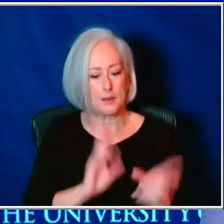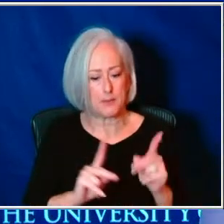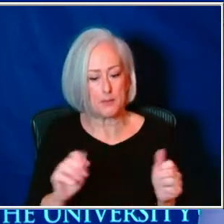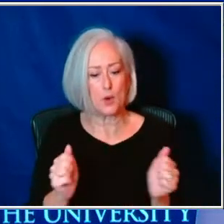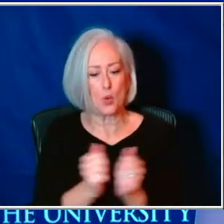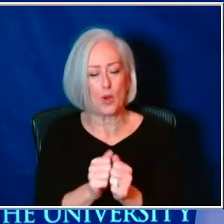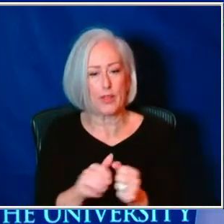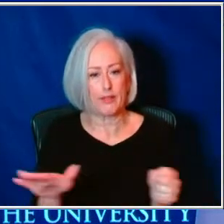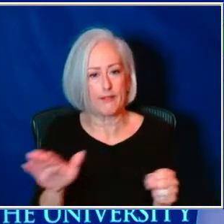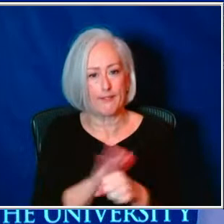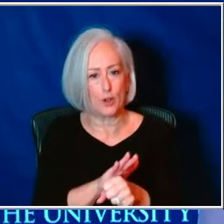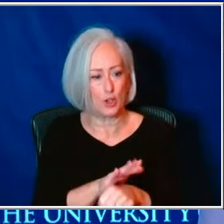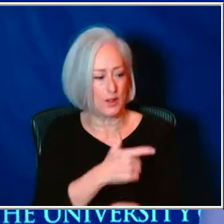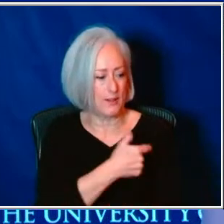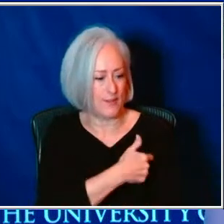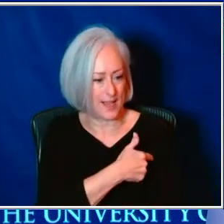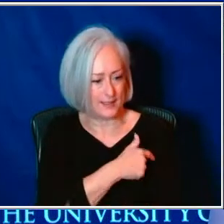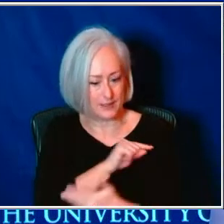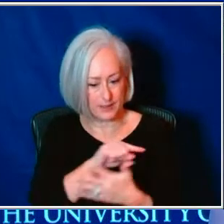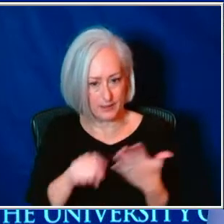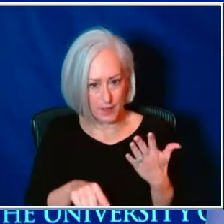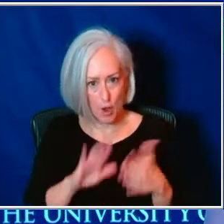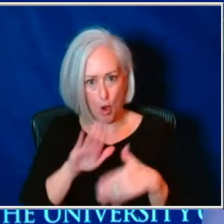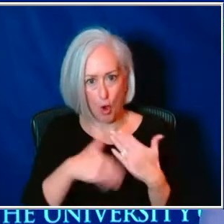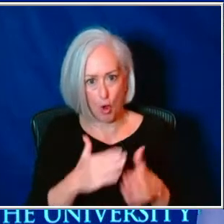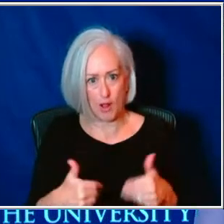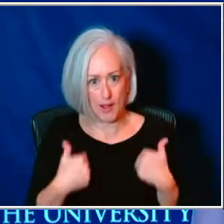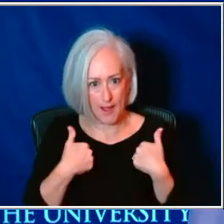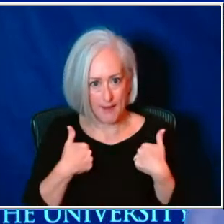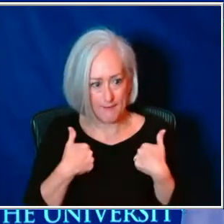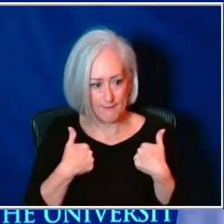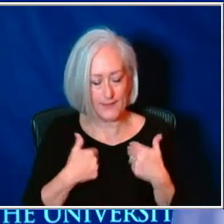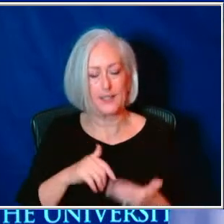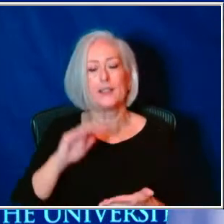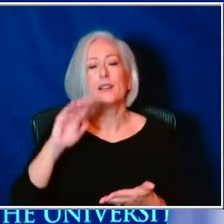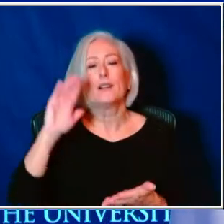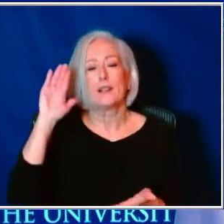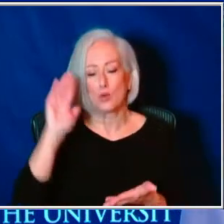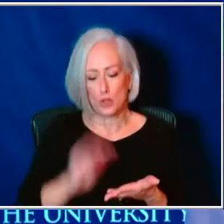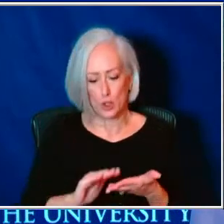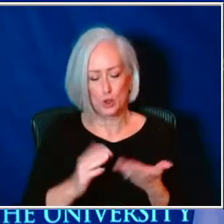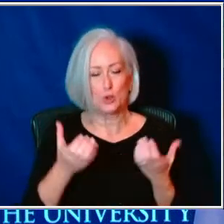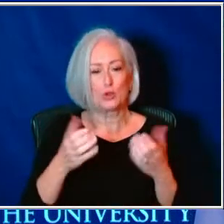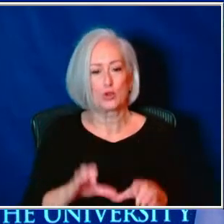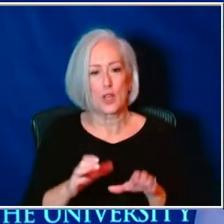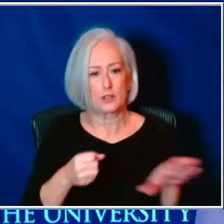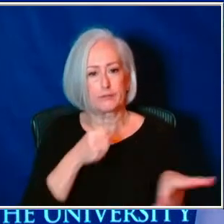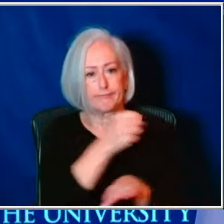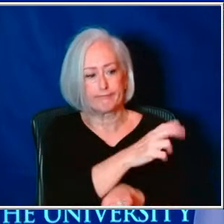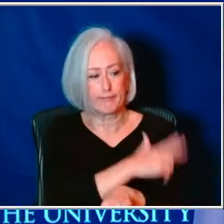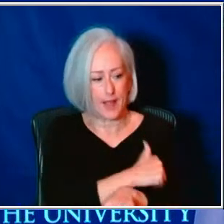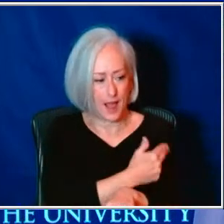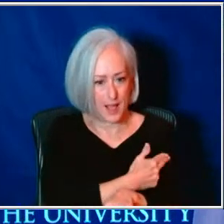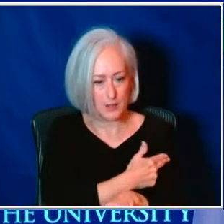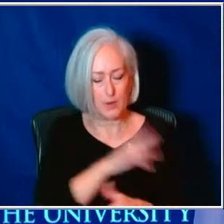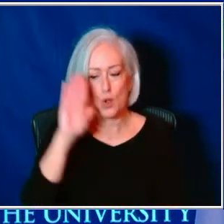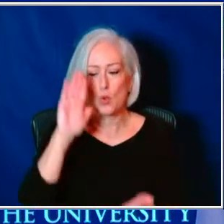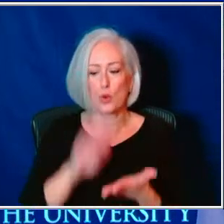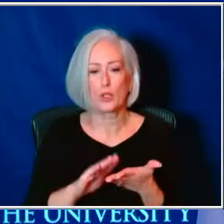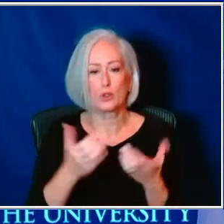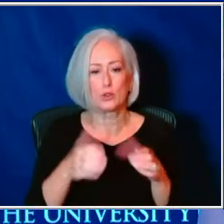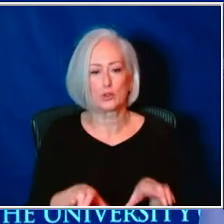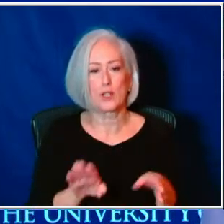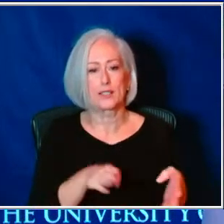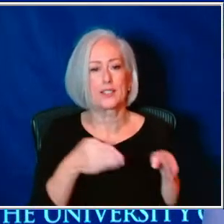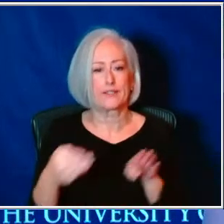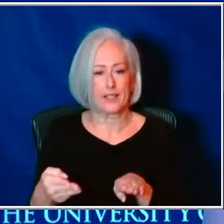their booster really do have a reduced chance of hospitalization and severe outcomes such as death. I think that's important. We understand